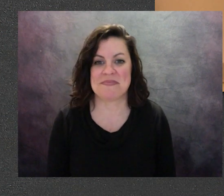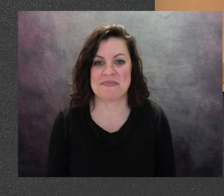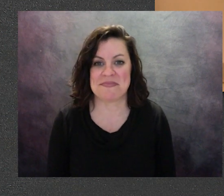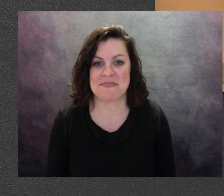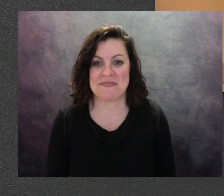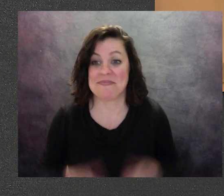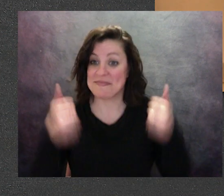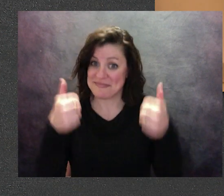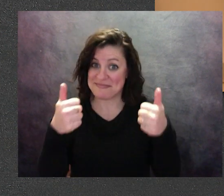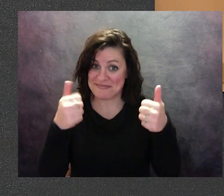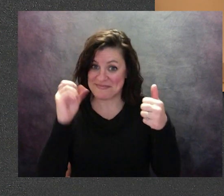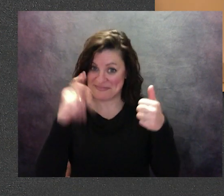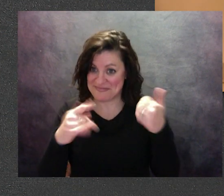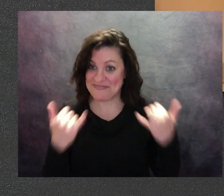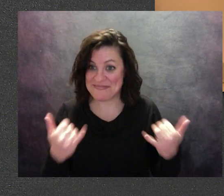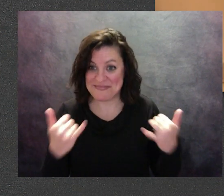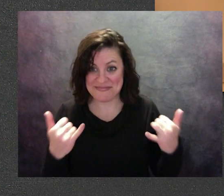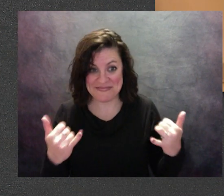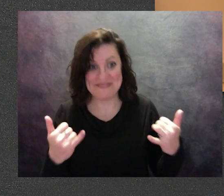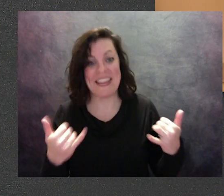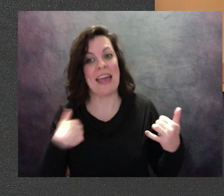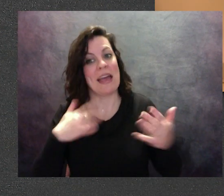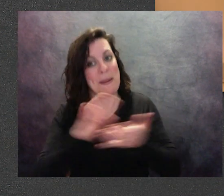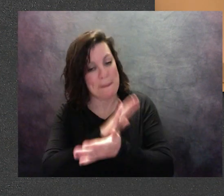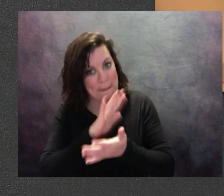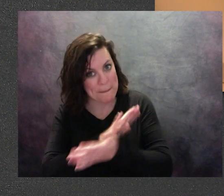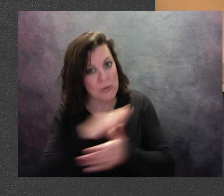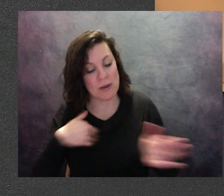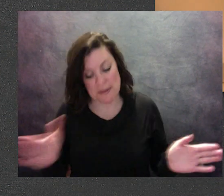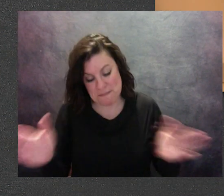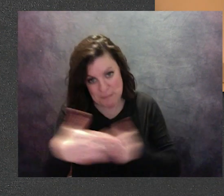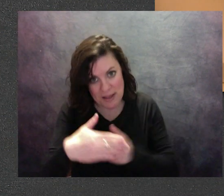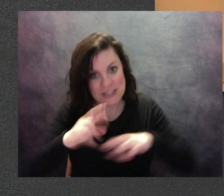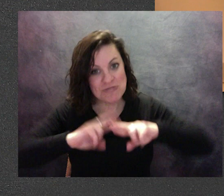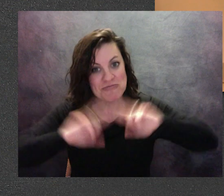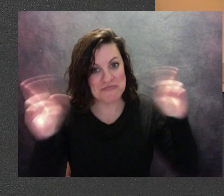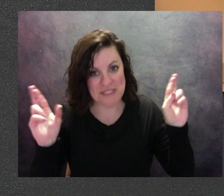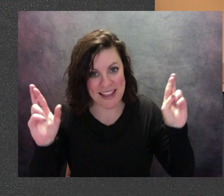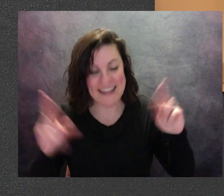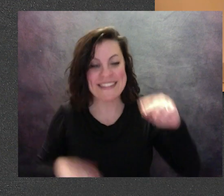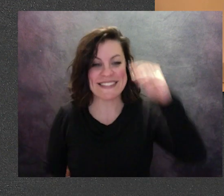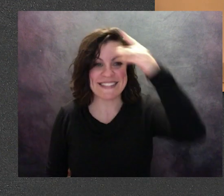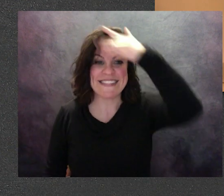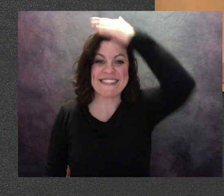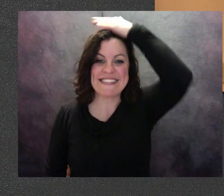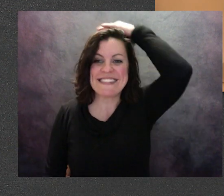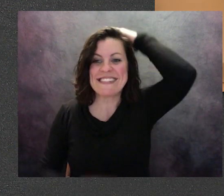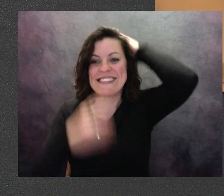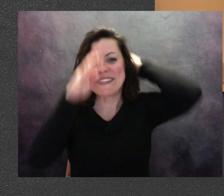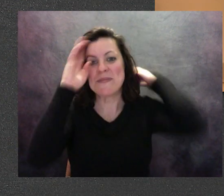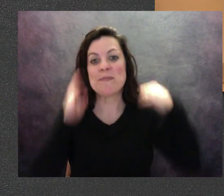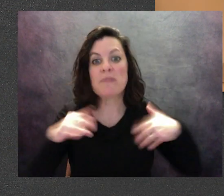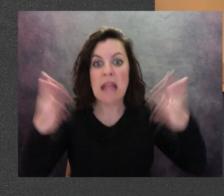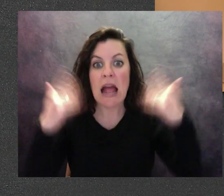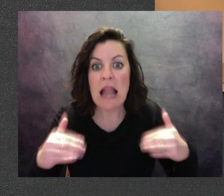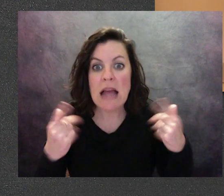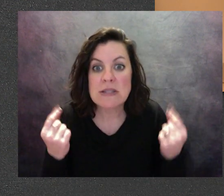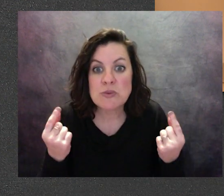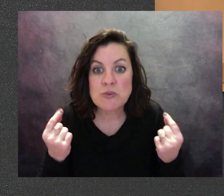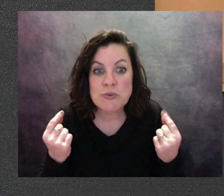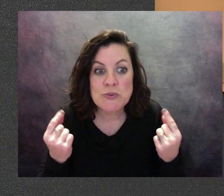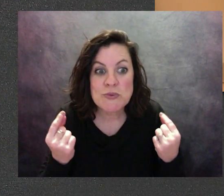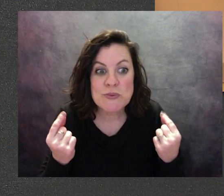All right, now I have my container, and my paper is all stuck on the bottom. The next thing I